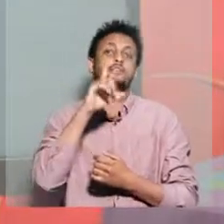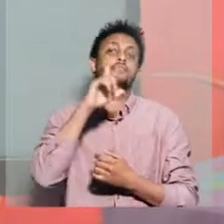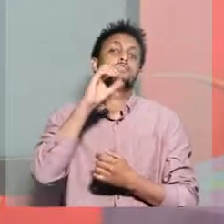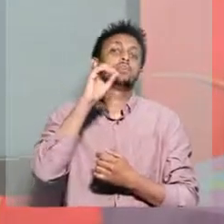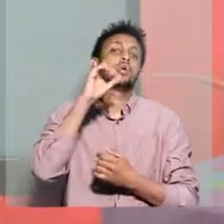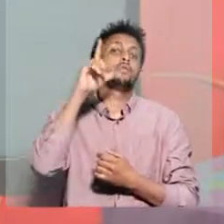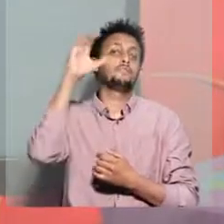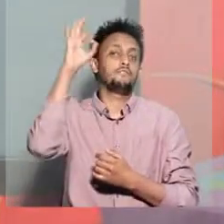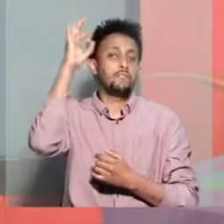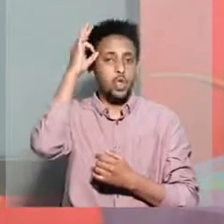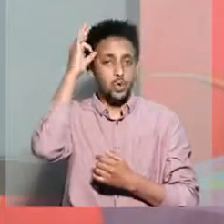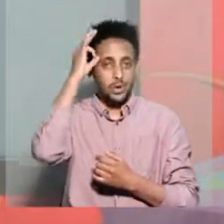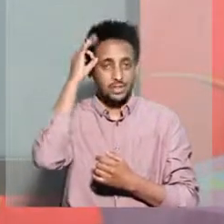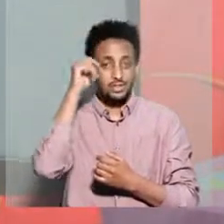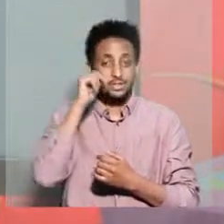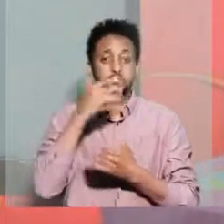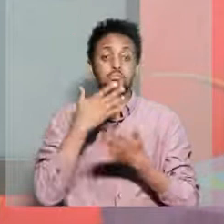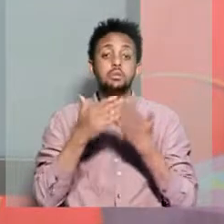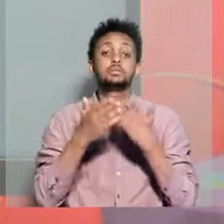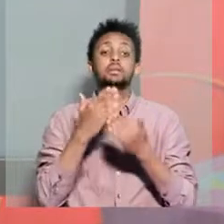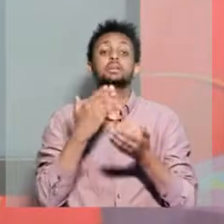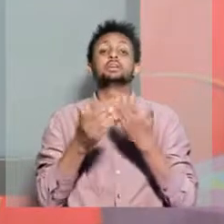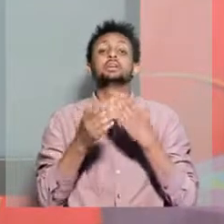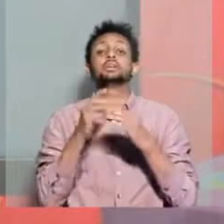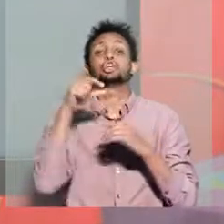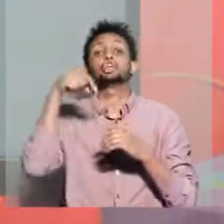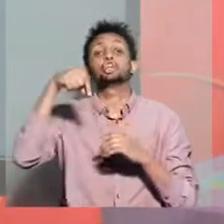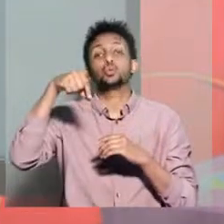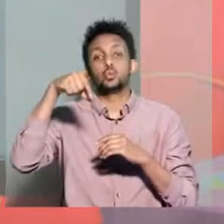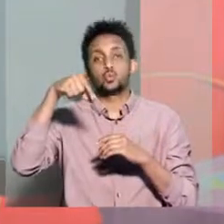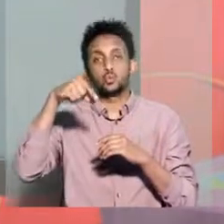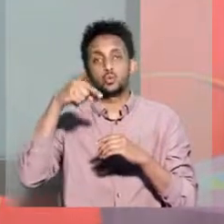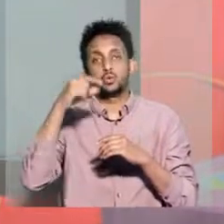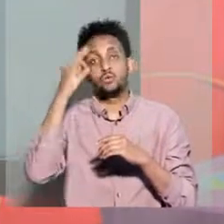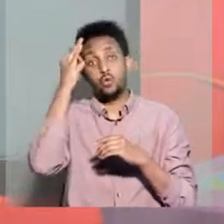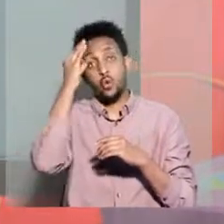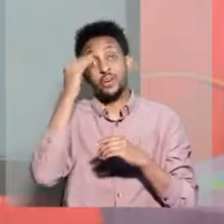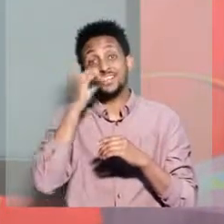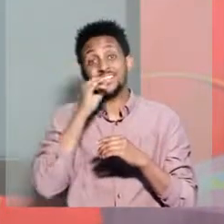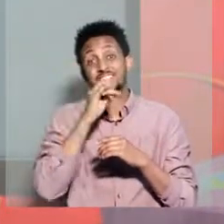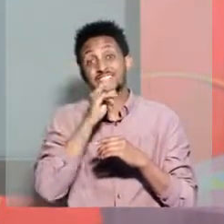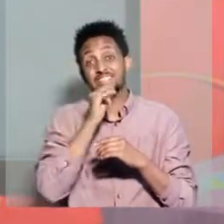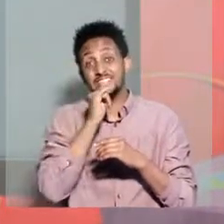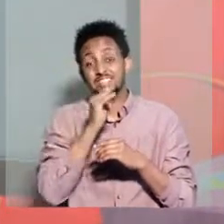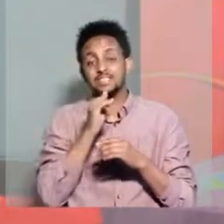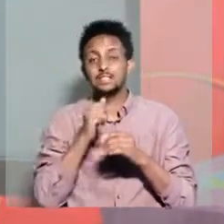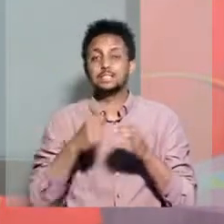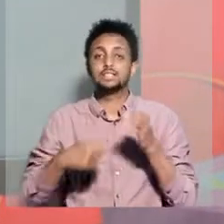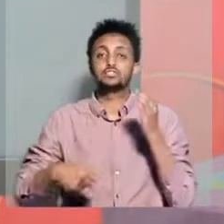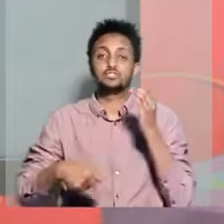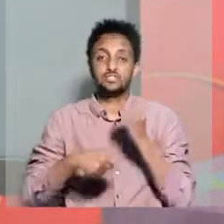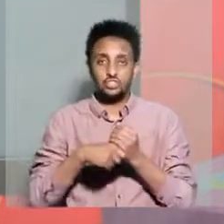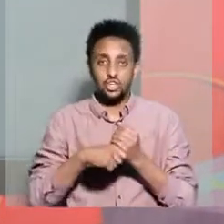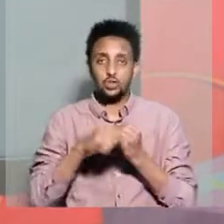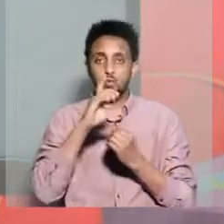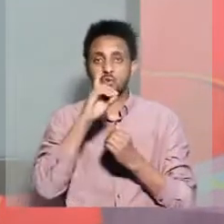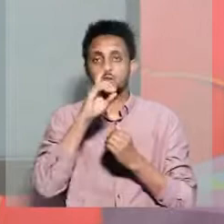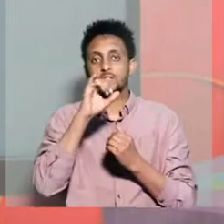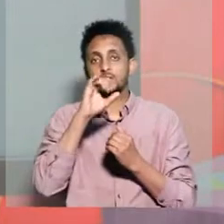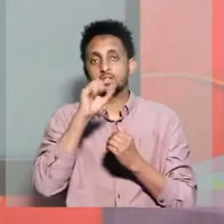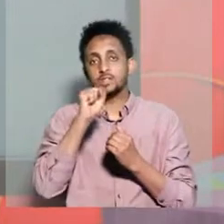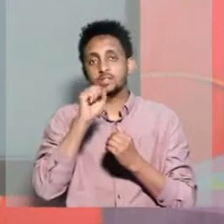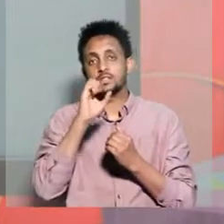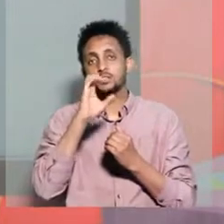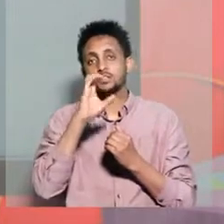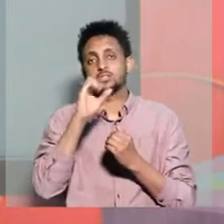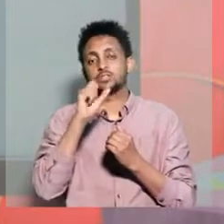call it to be flow rate, and it might be symbolized as Q. Sometimes flow rate is known to be discharge, or it might be known also